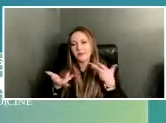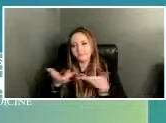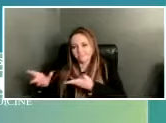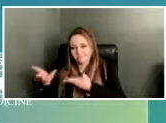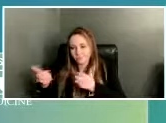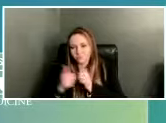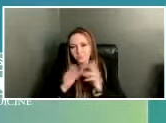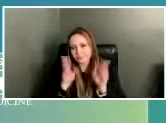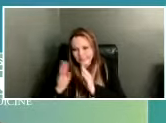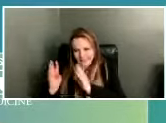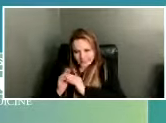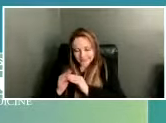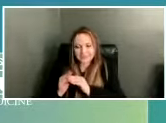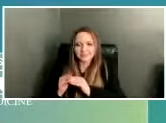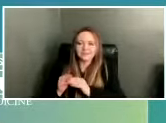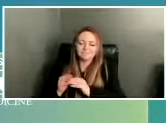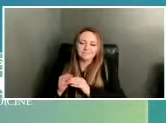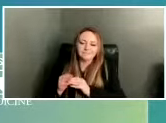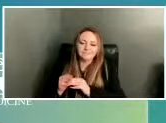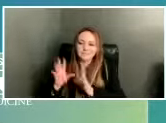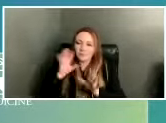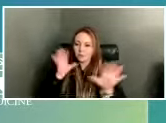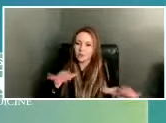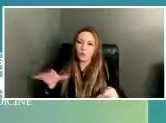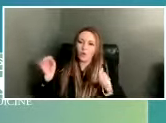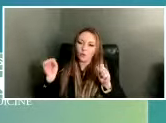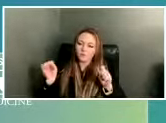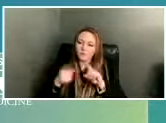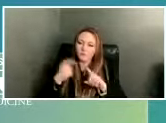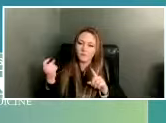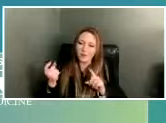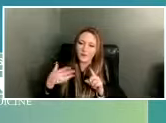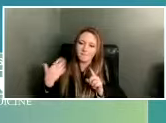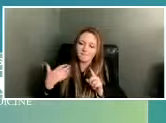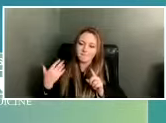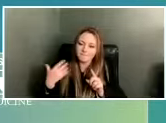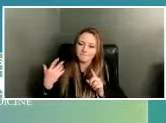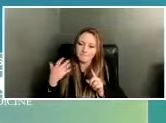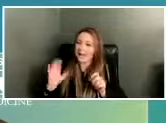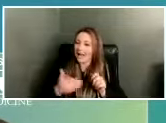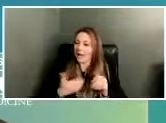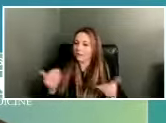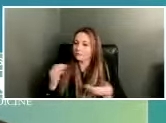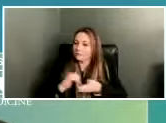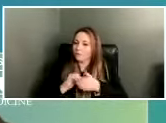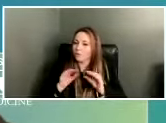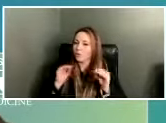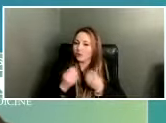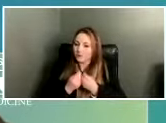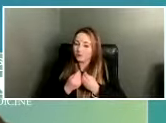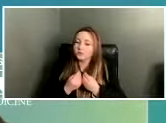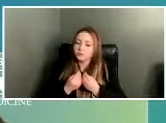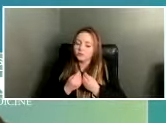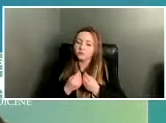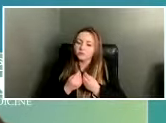in meetings that are hosted and facilitated by our collaborating organization.